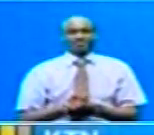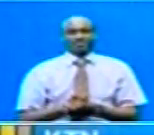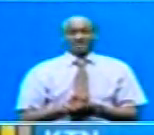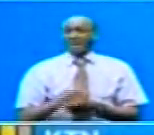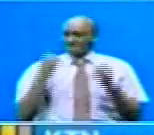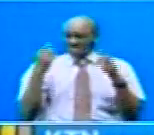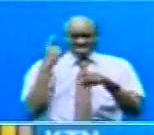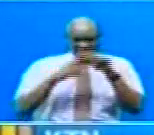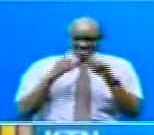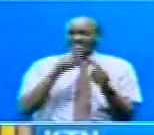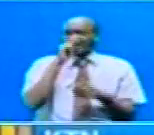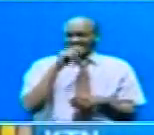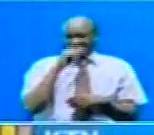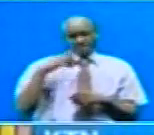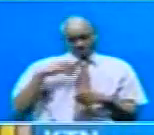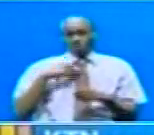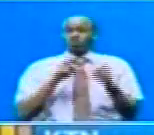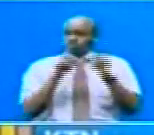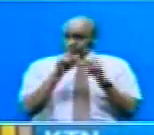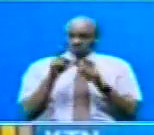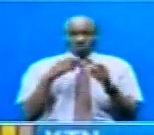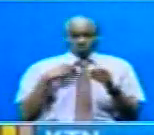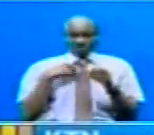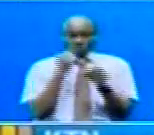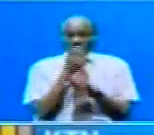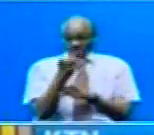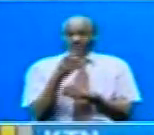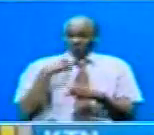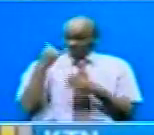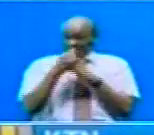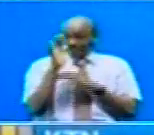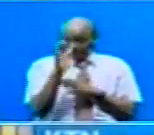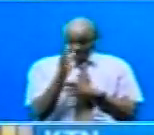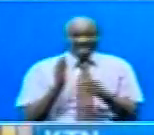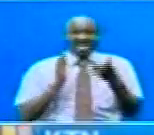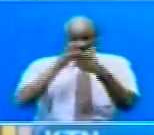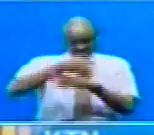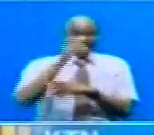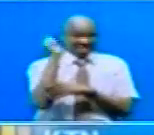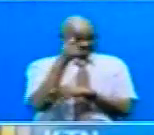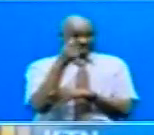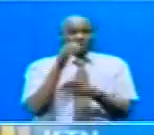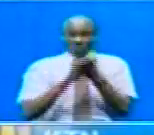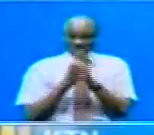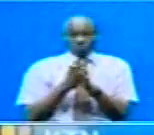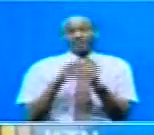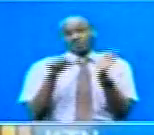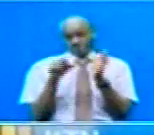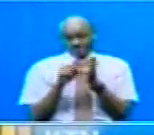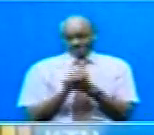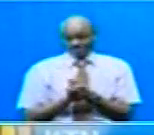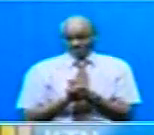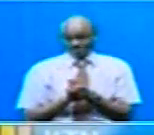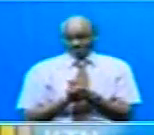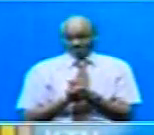For years, Tanzanian tour operators have been able to ferry their tourists straight from their country into the Kenyan national parks without hiccups.